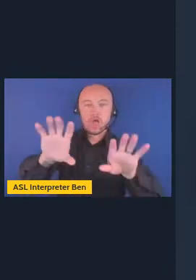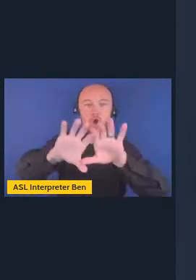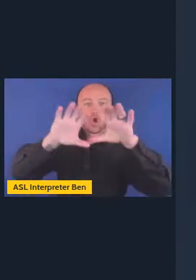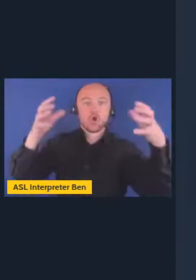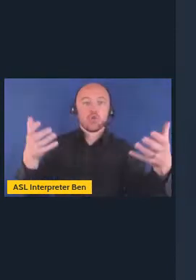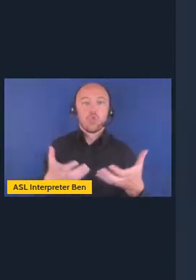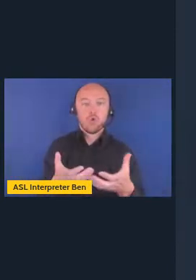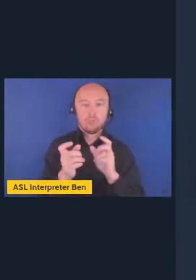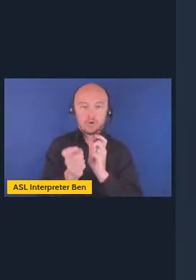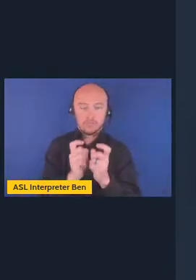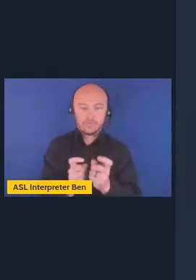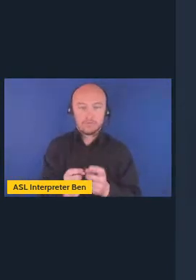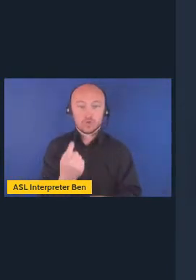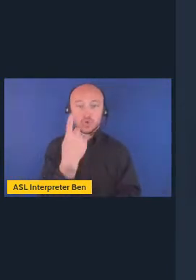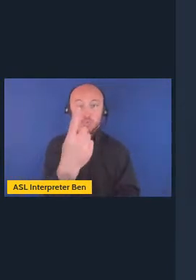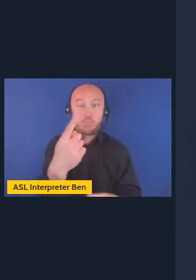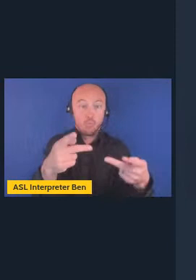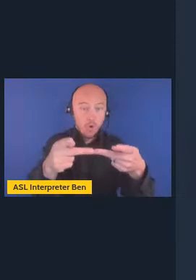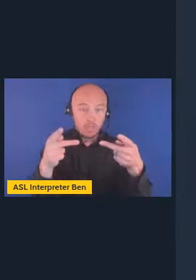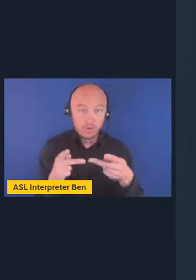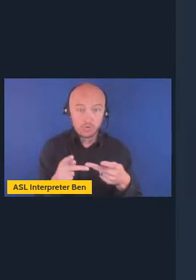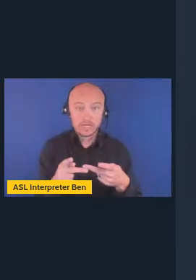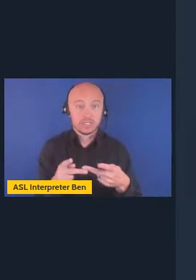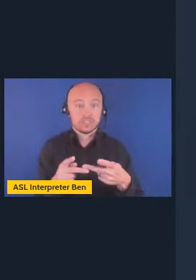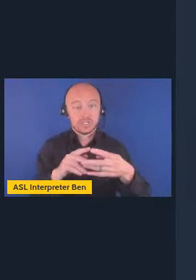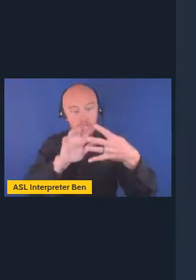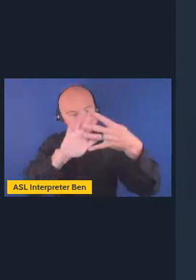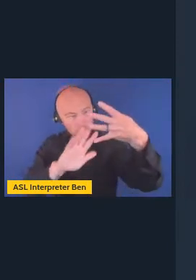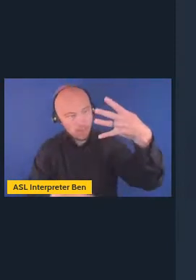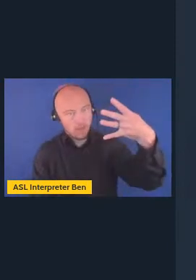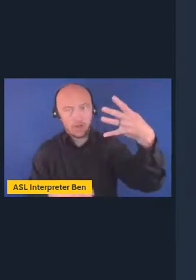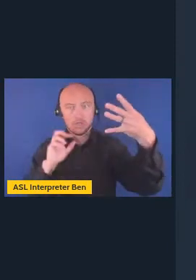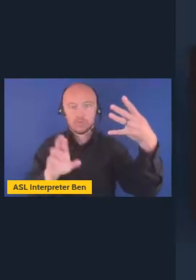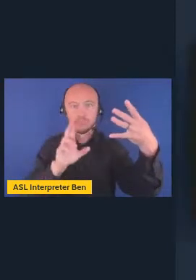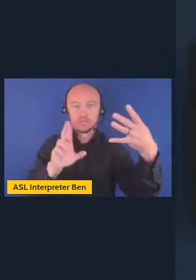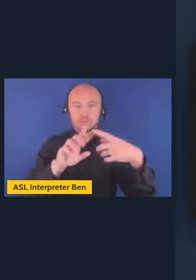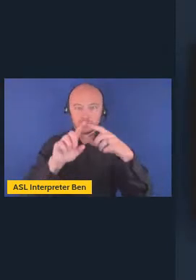that lives in a single location and use it in all of your repositories.